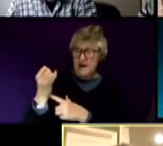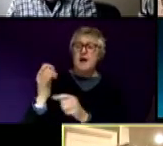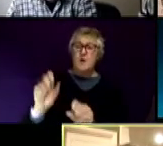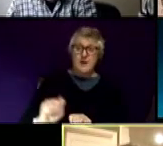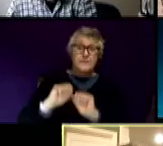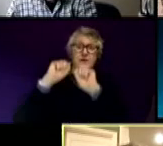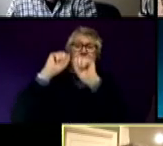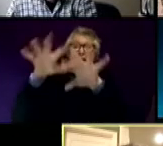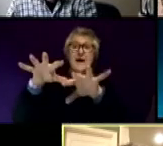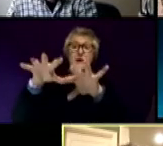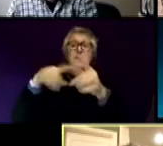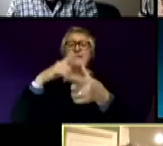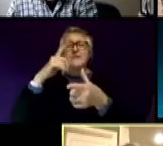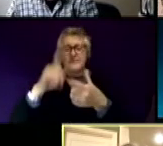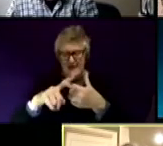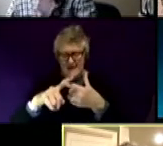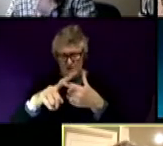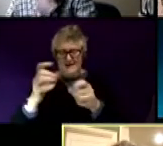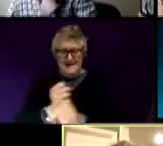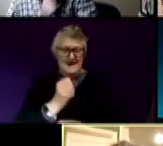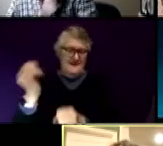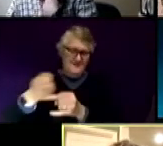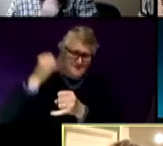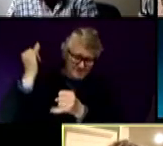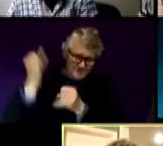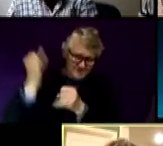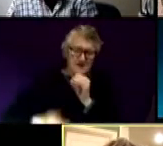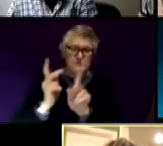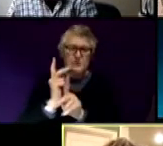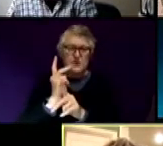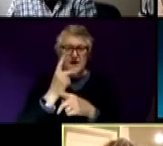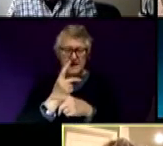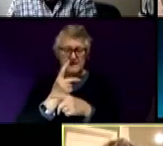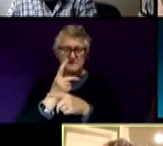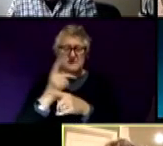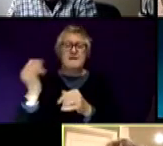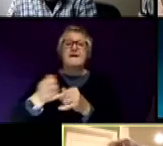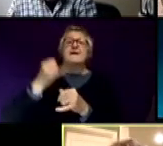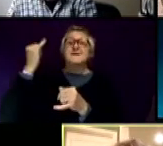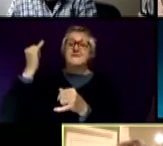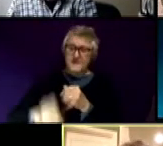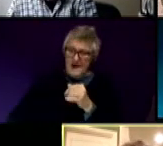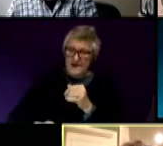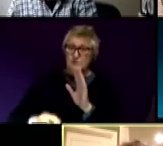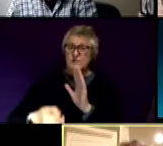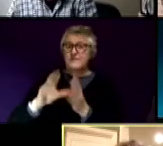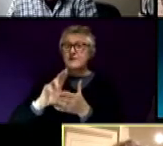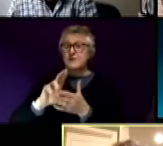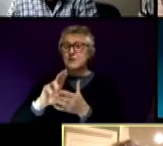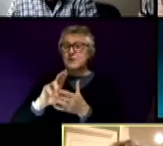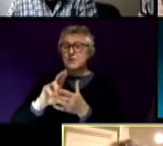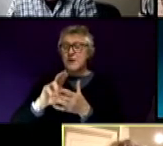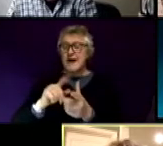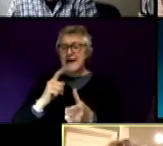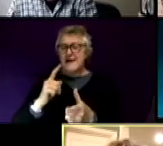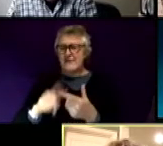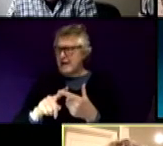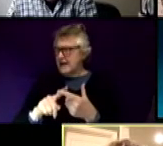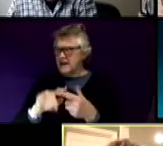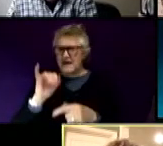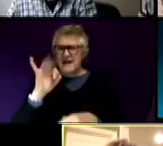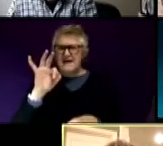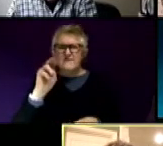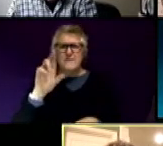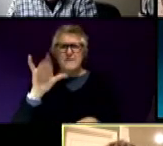final product, then we put it out for final review. That process, if Mary Claire's on the line, she can tell you a little bit better